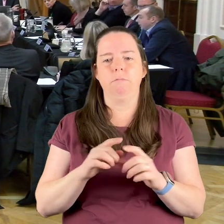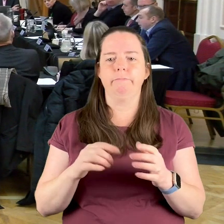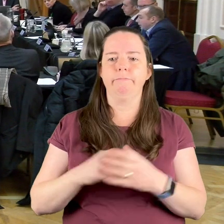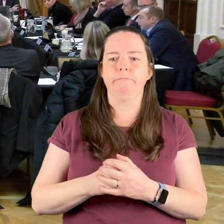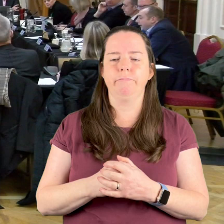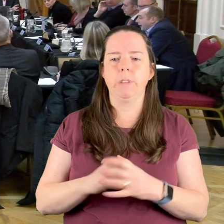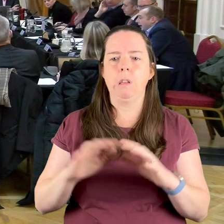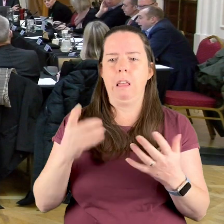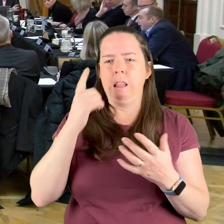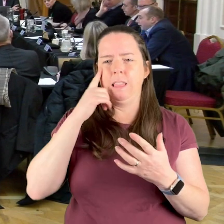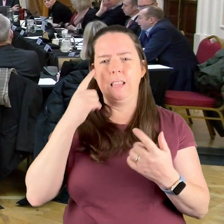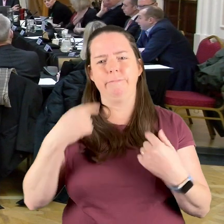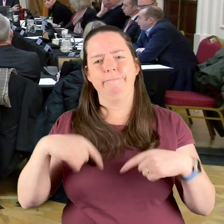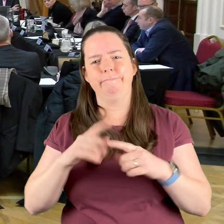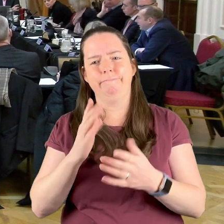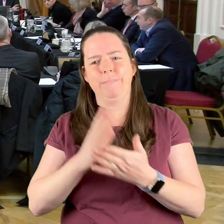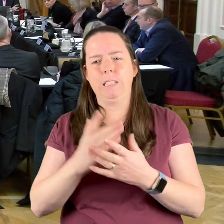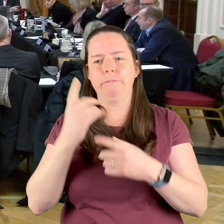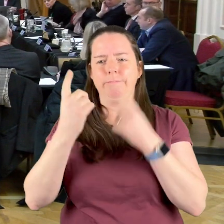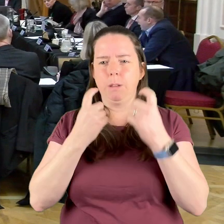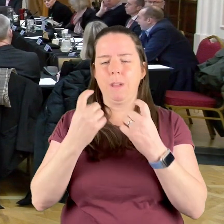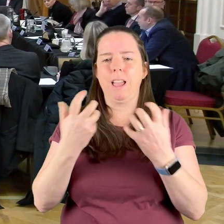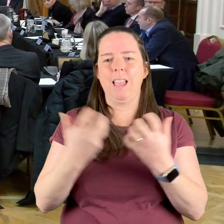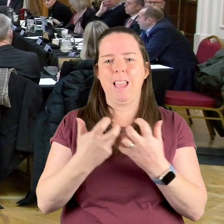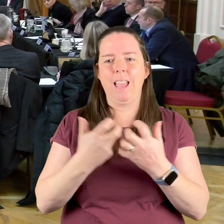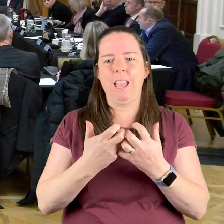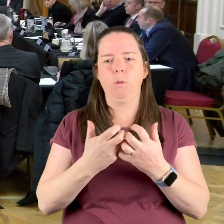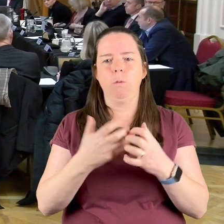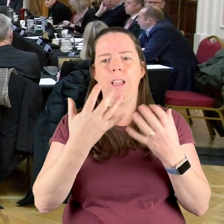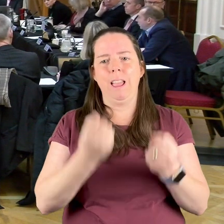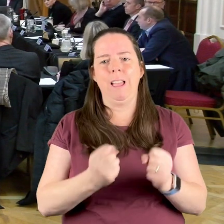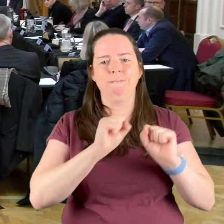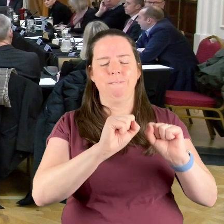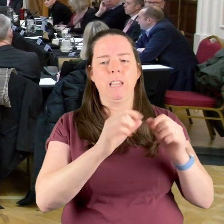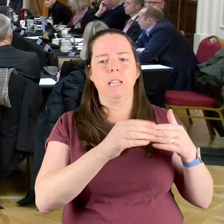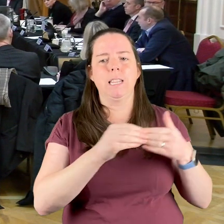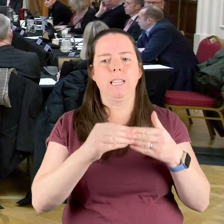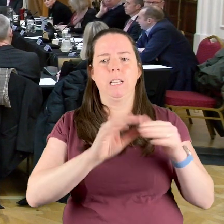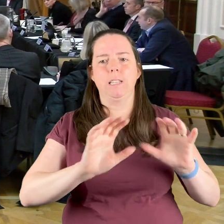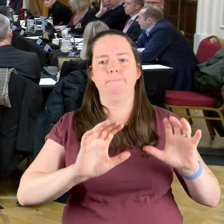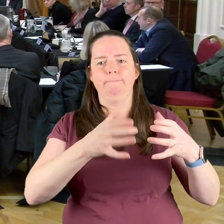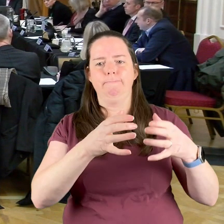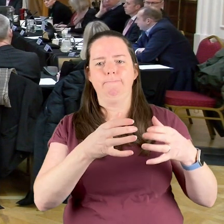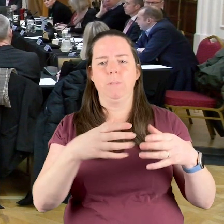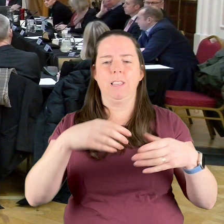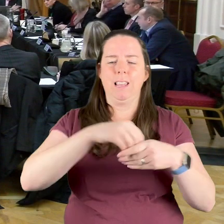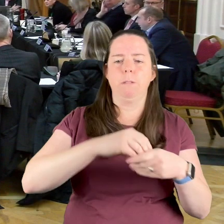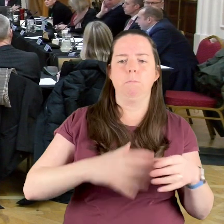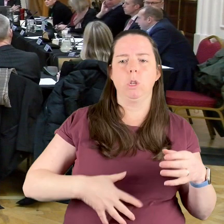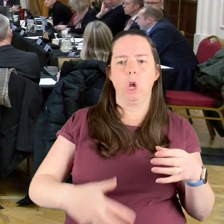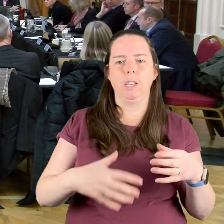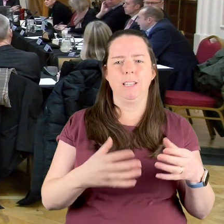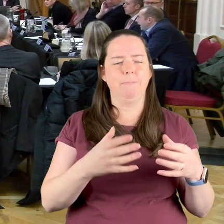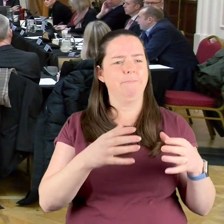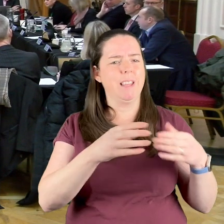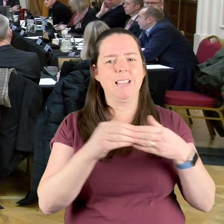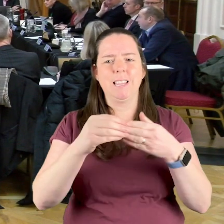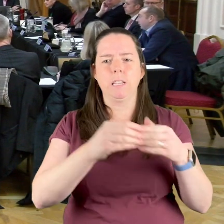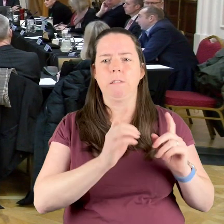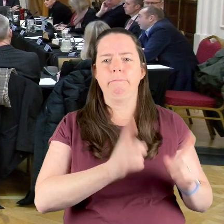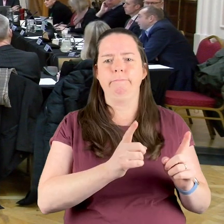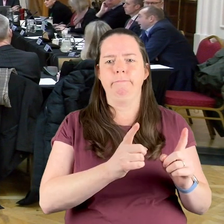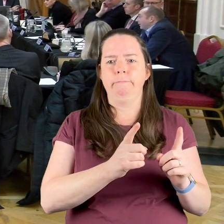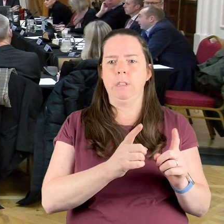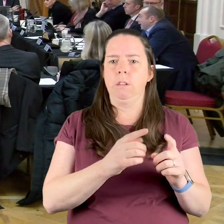in Ockenden. And I think we really need to think about how we build a cadre of leaders within maternity